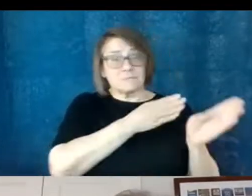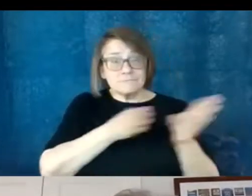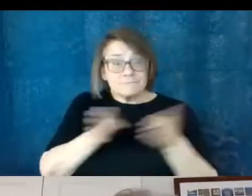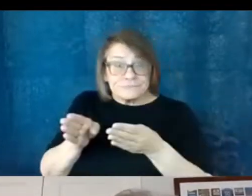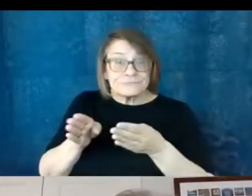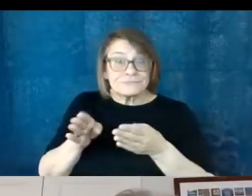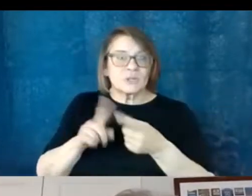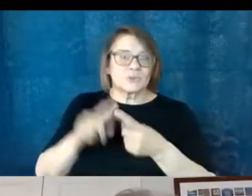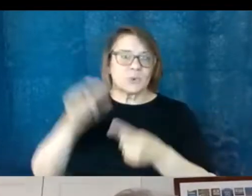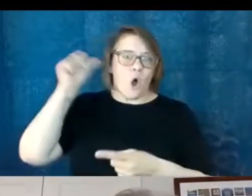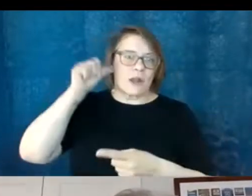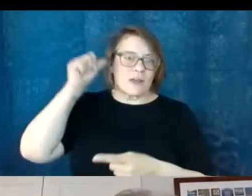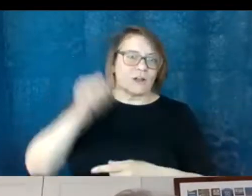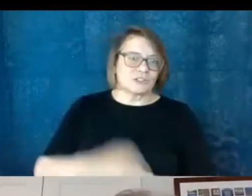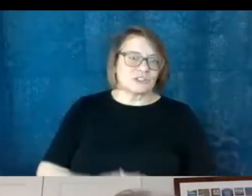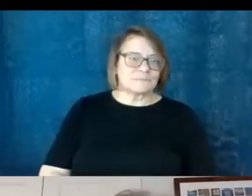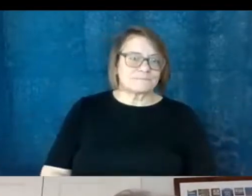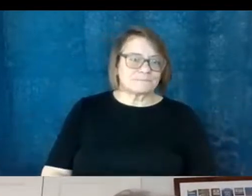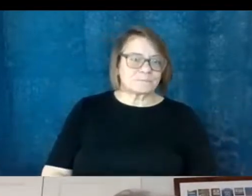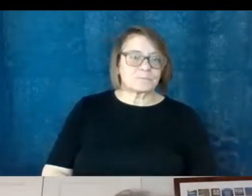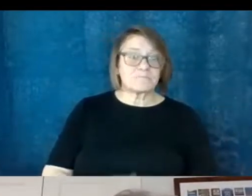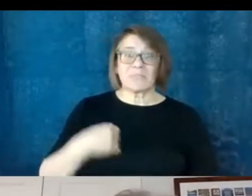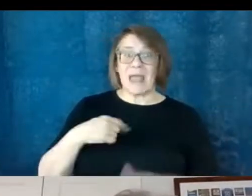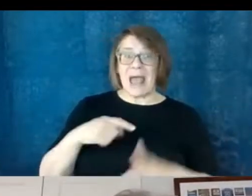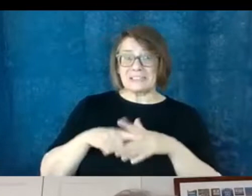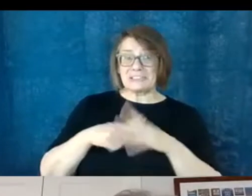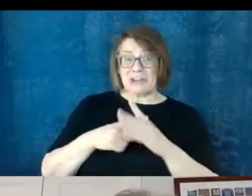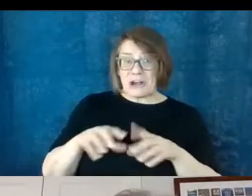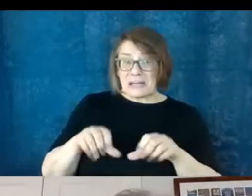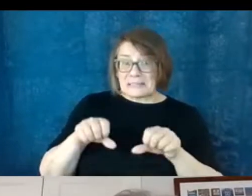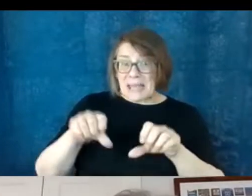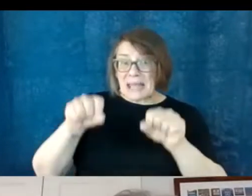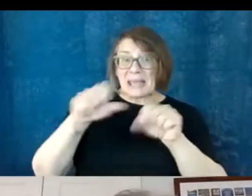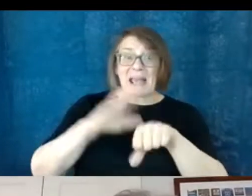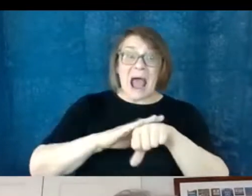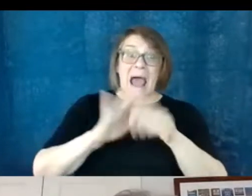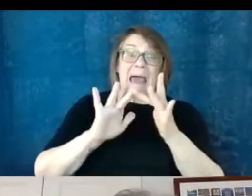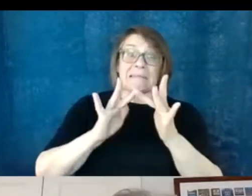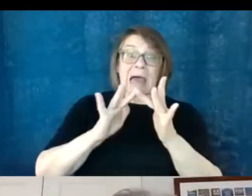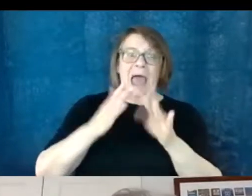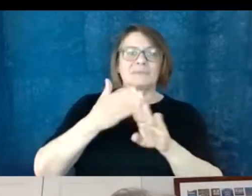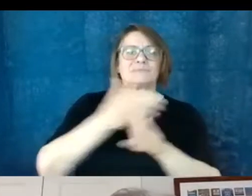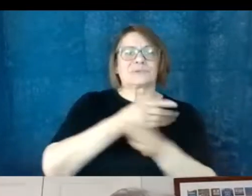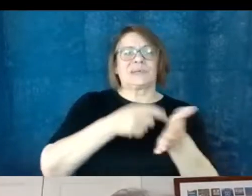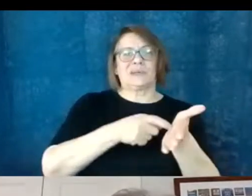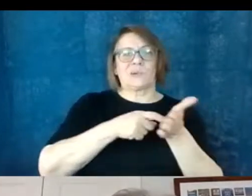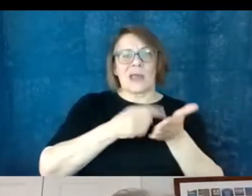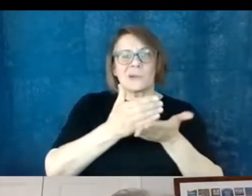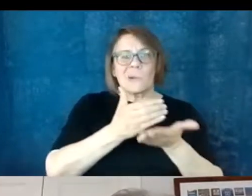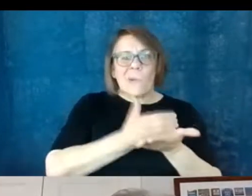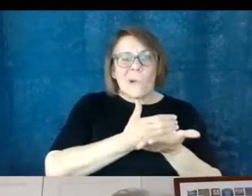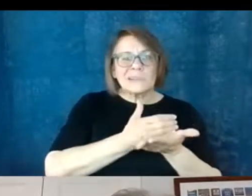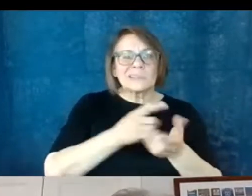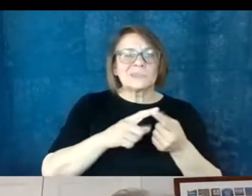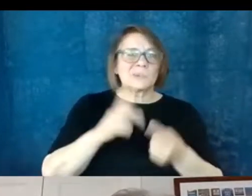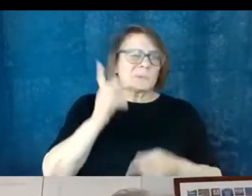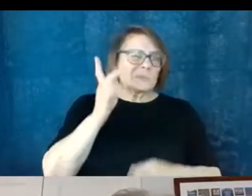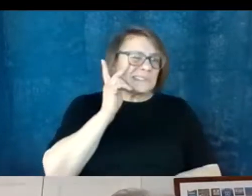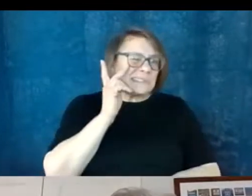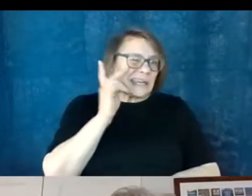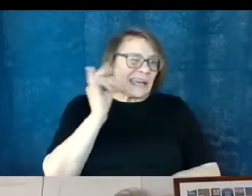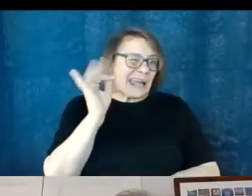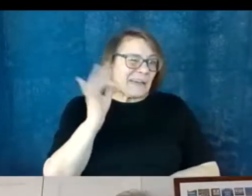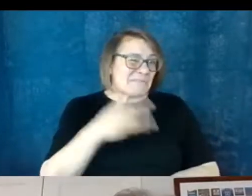in audiology. So I started taking some online prerequisite courses to see if I would even